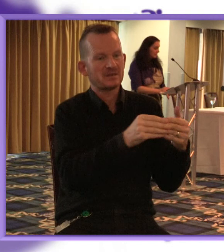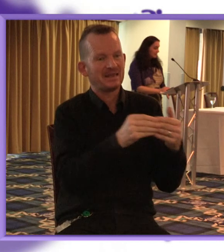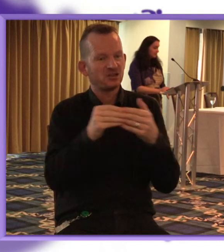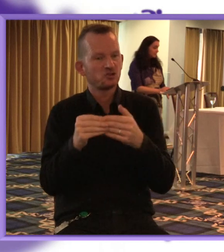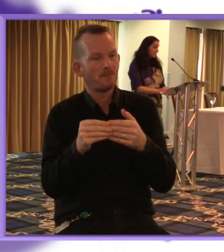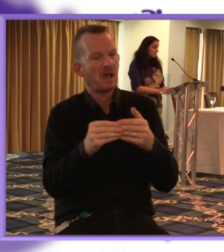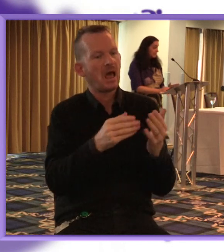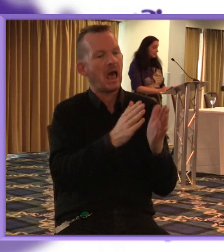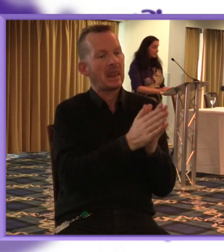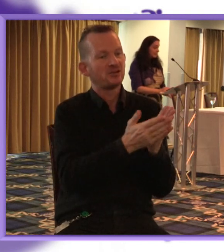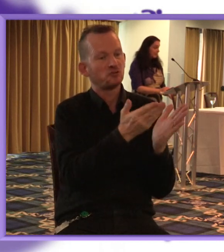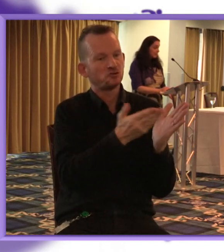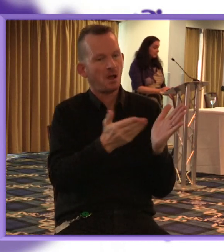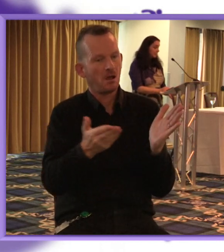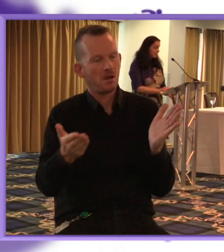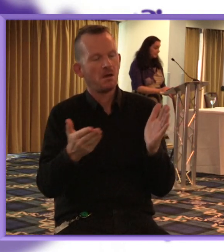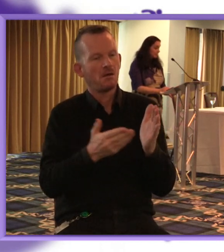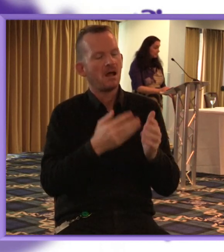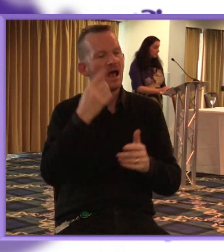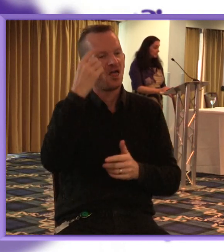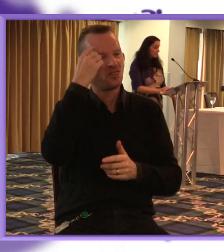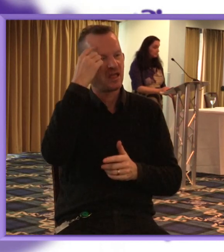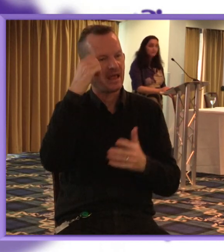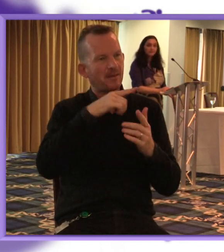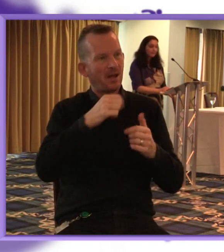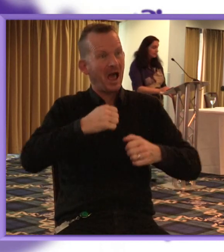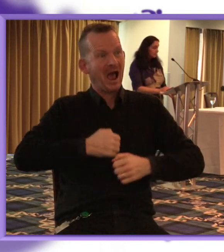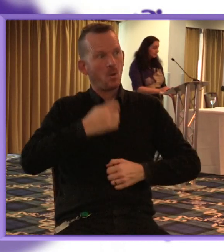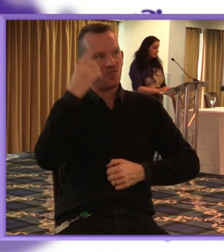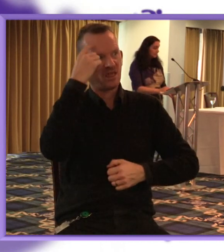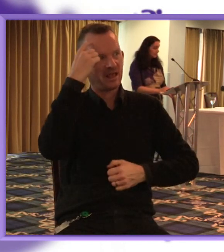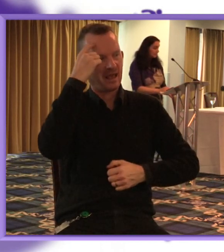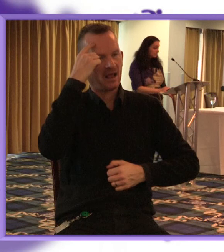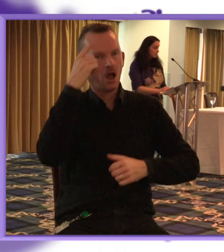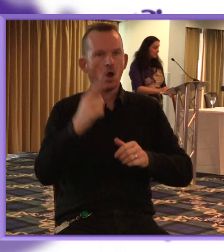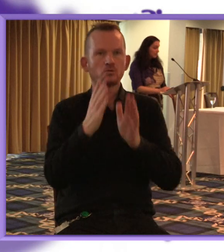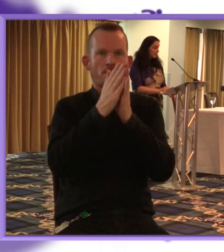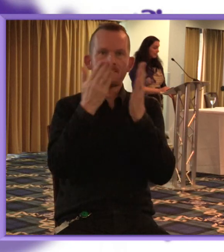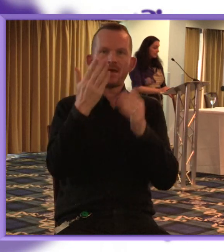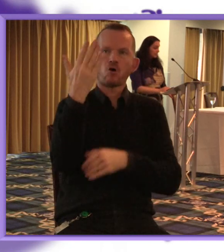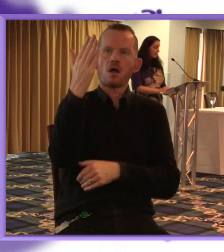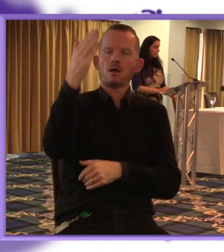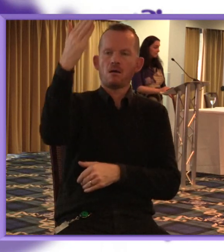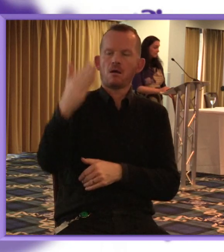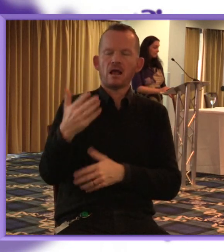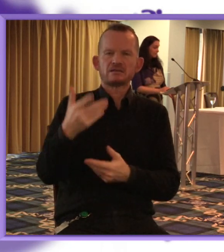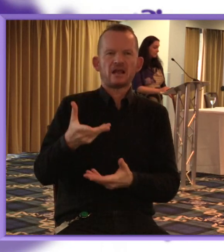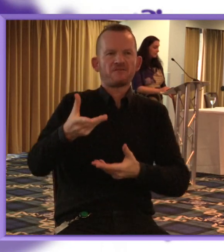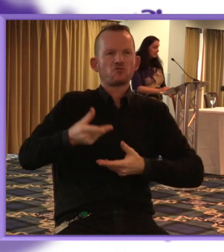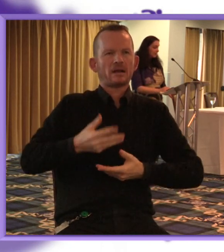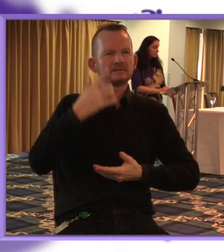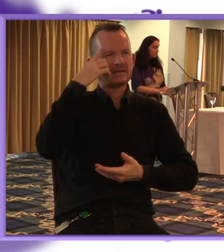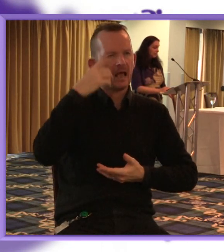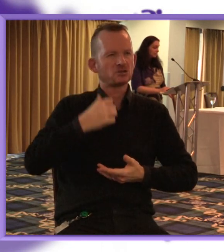literature, which means thinking about our thinking, holding up the mirror to see the taken for granted assumptions we carry into any